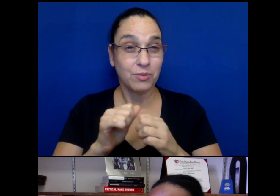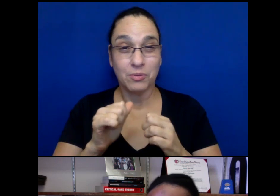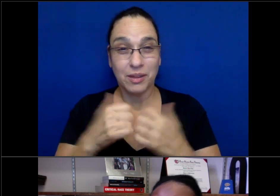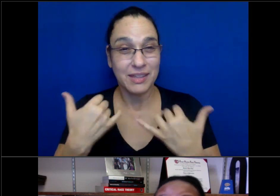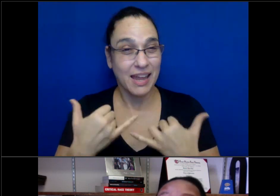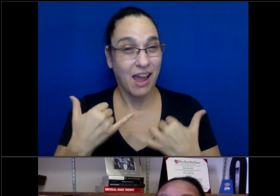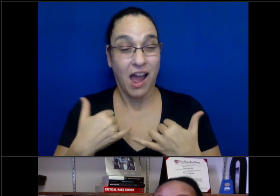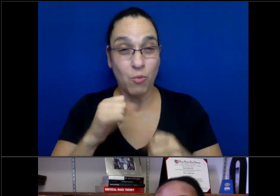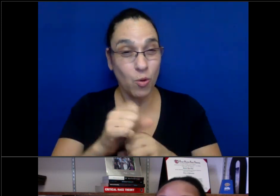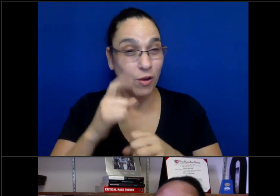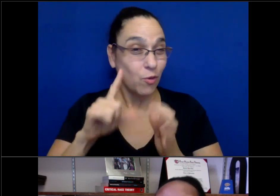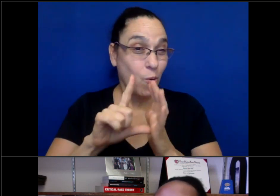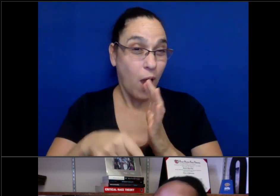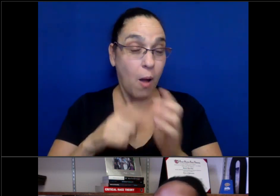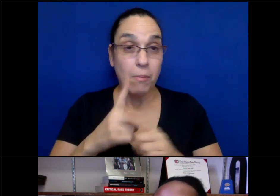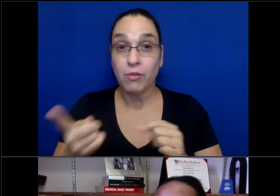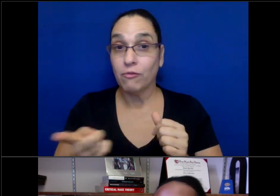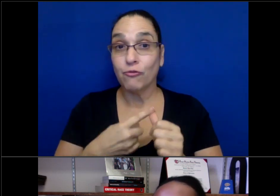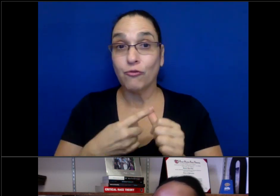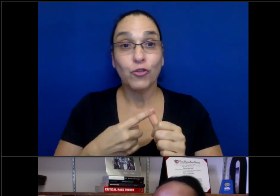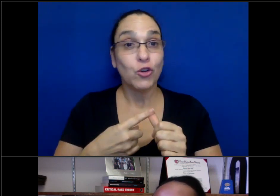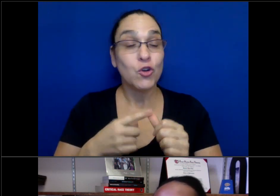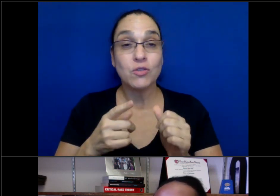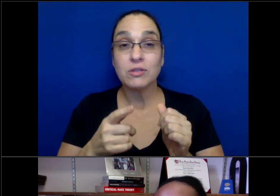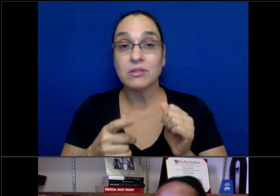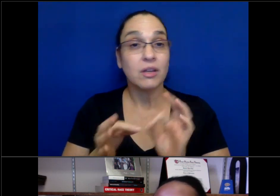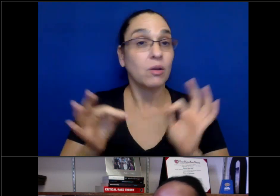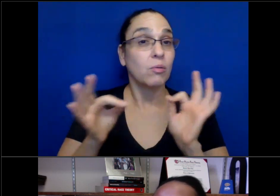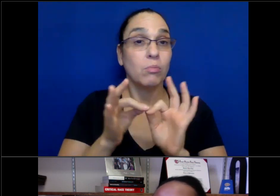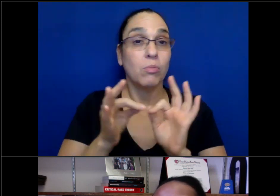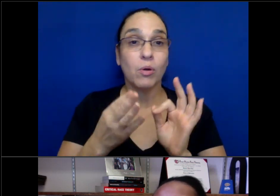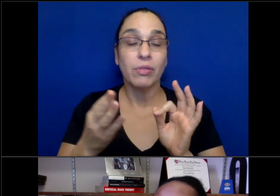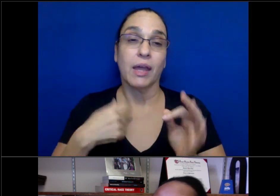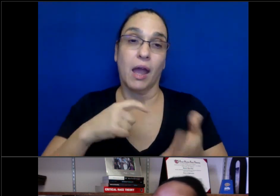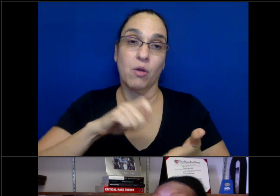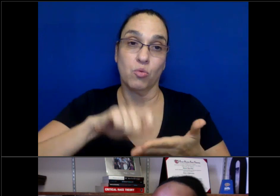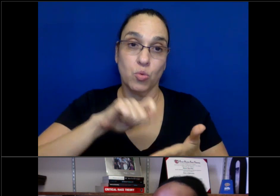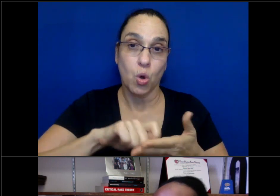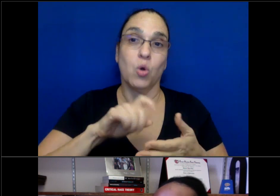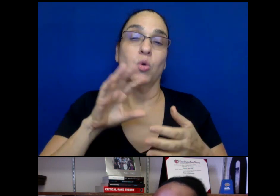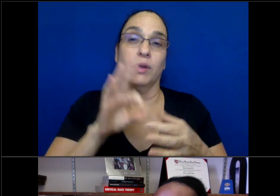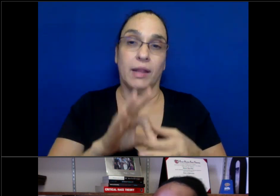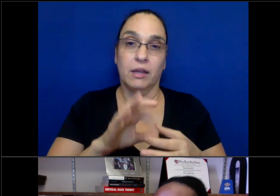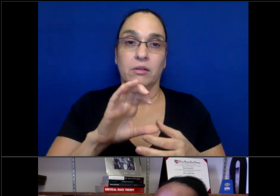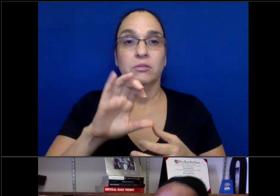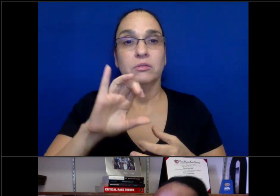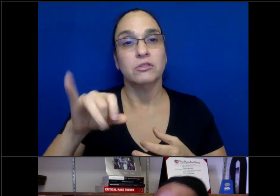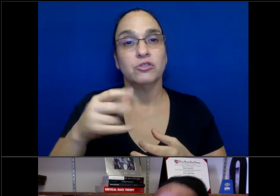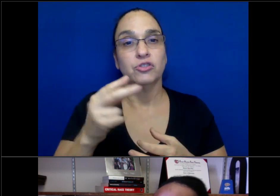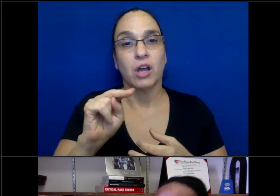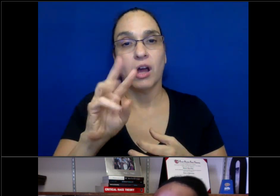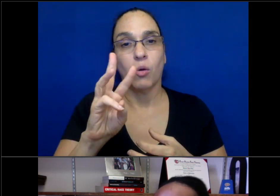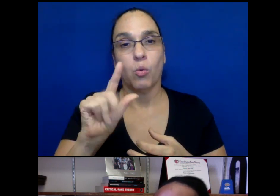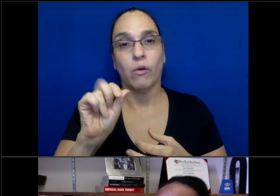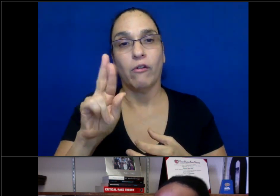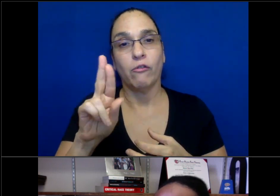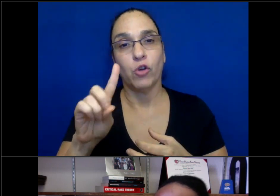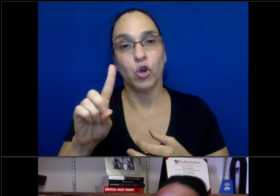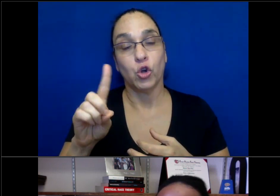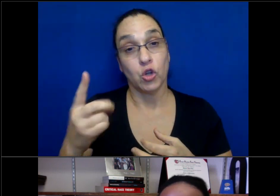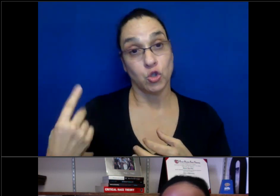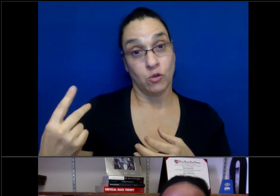the first big thing for me to hit, right, was the work that I did with John Rickford. And so we were able to publish that work together, but I